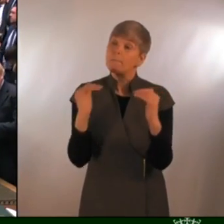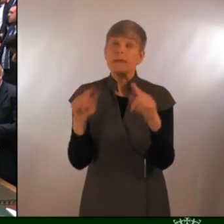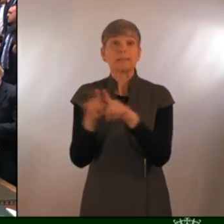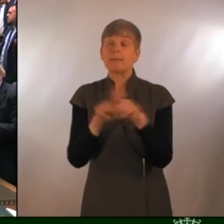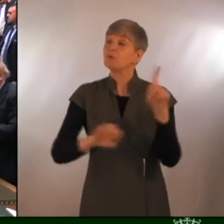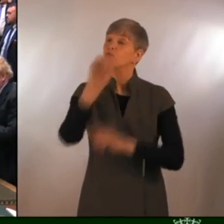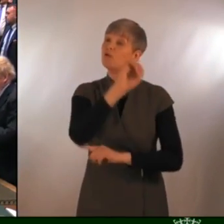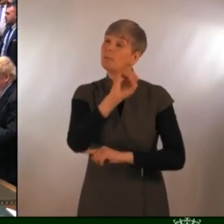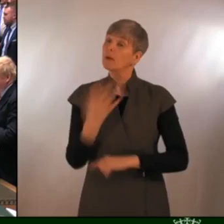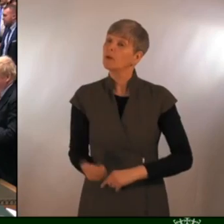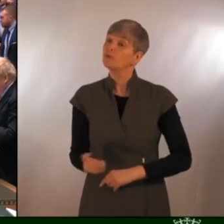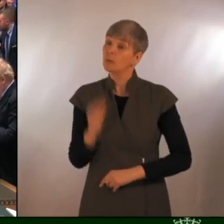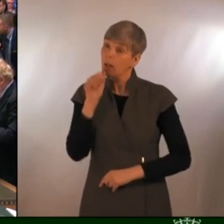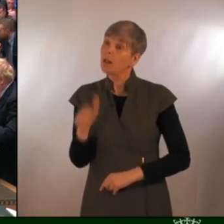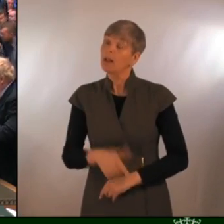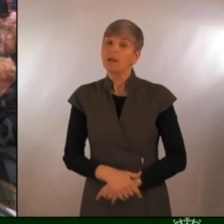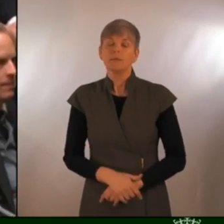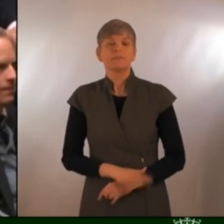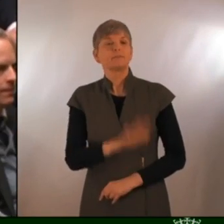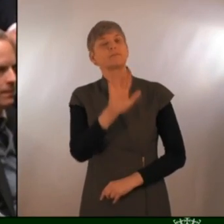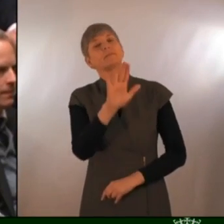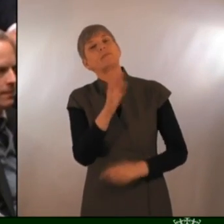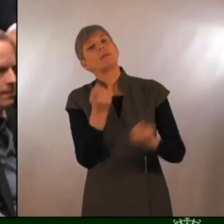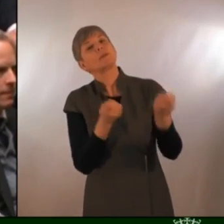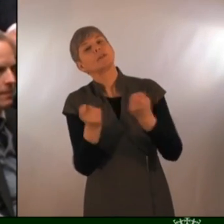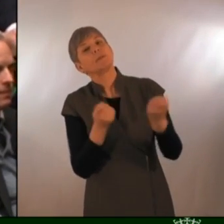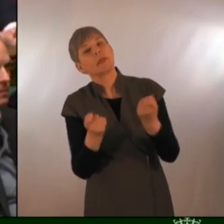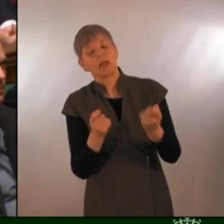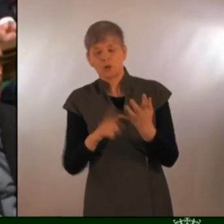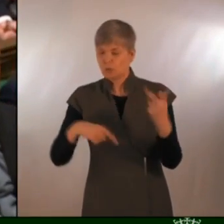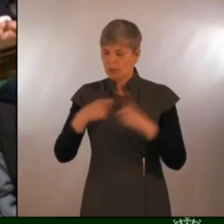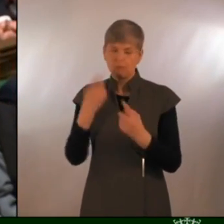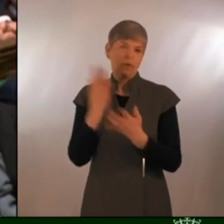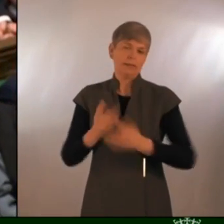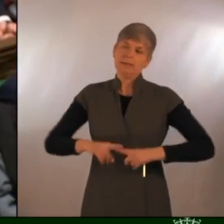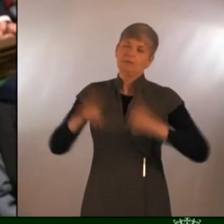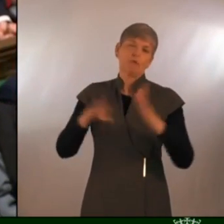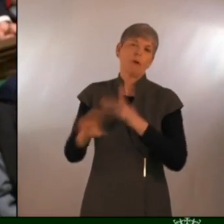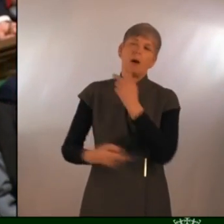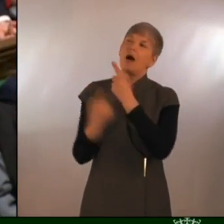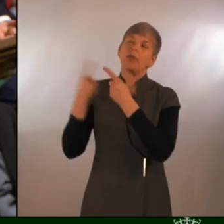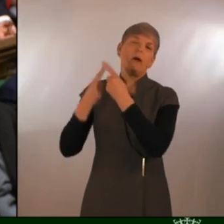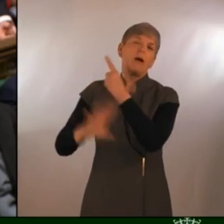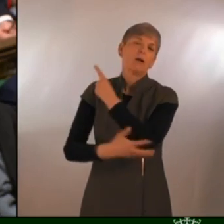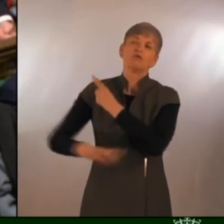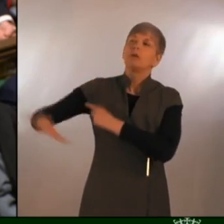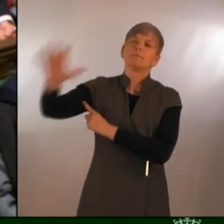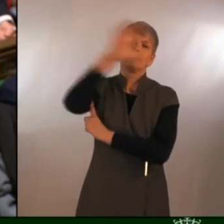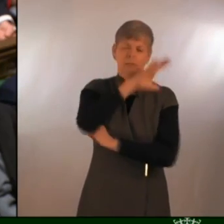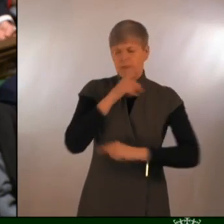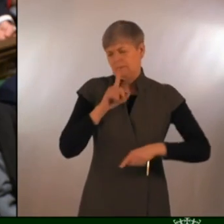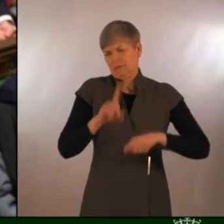Mr Speaker, as I think most members of the House understand, the UK is distinct from many other countries around the world and certainly in the EU. We